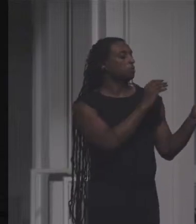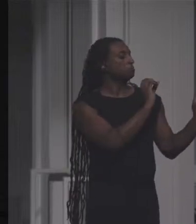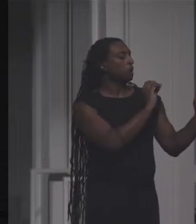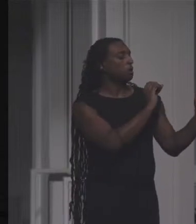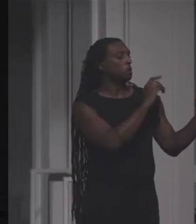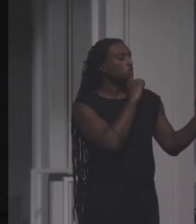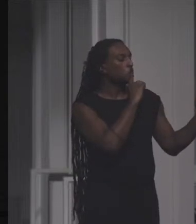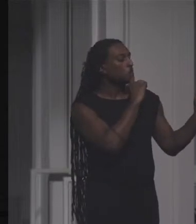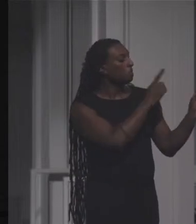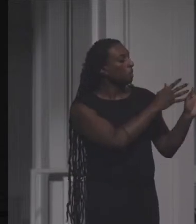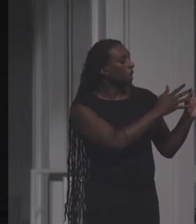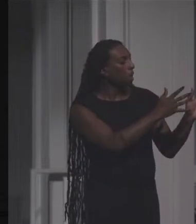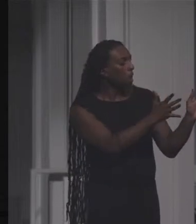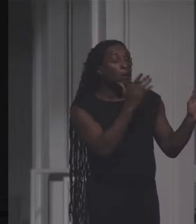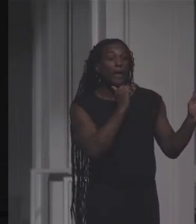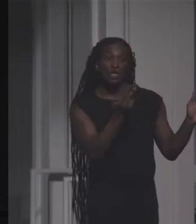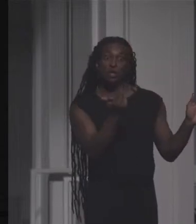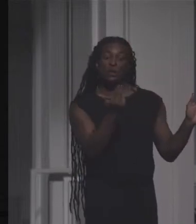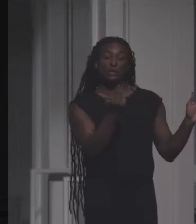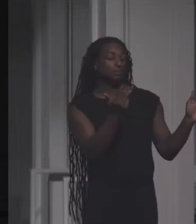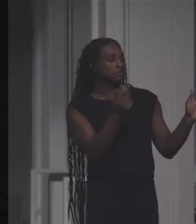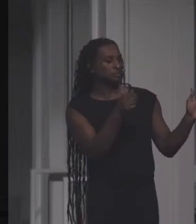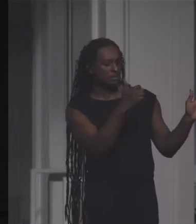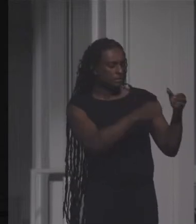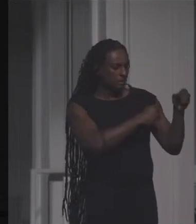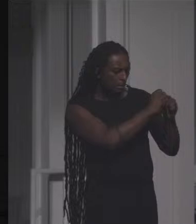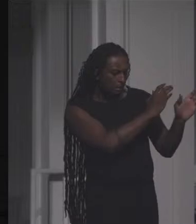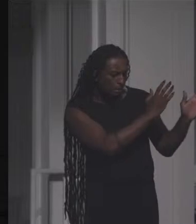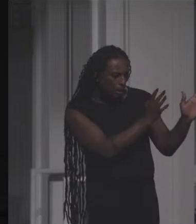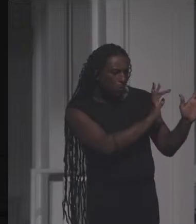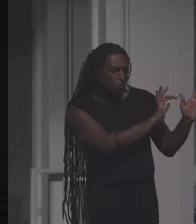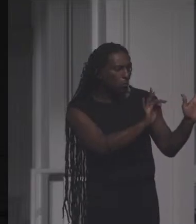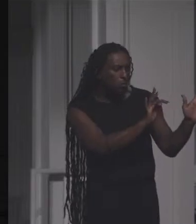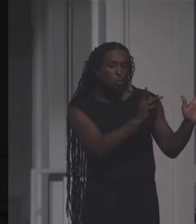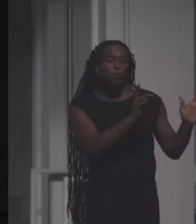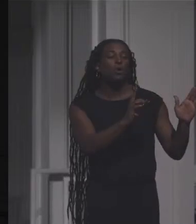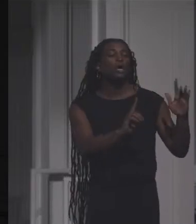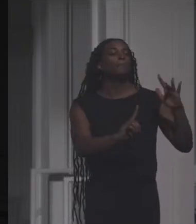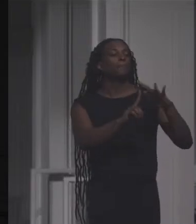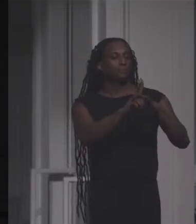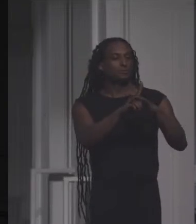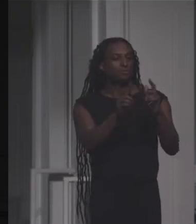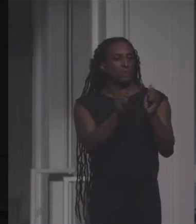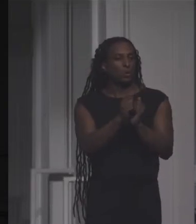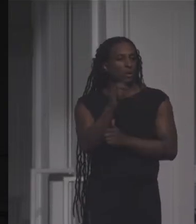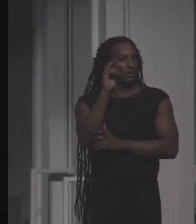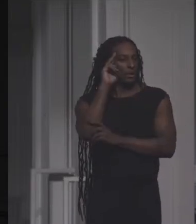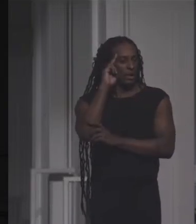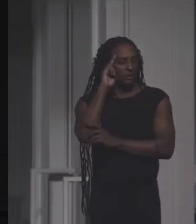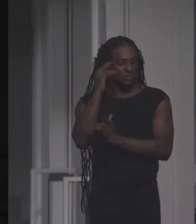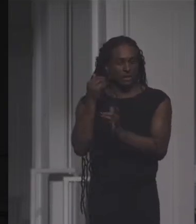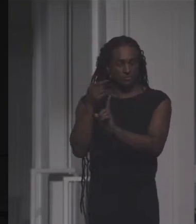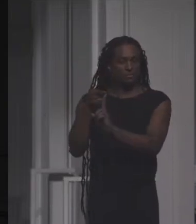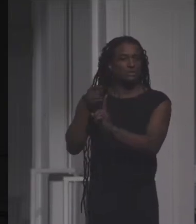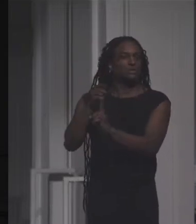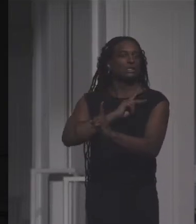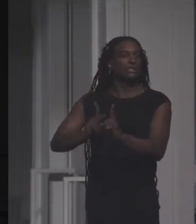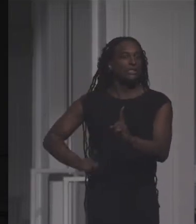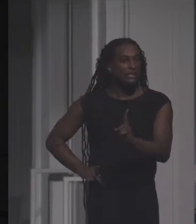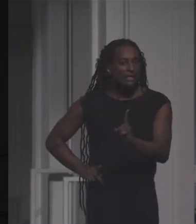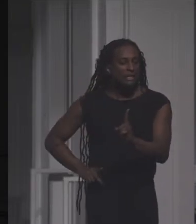so it's a 10-year gap. And she reappears with her uncle, the king, being baptized in